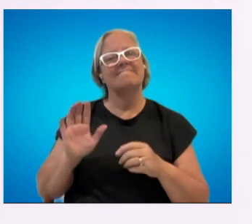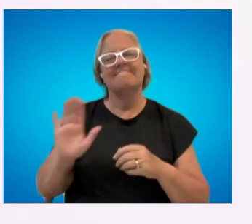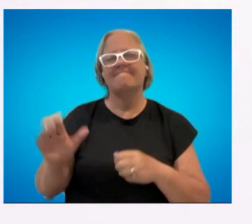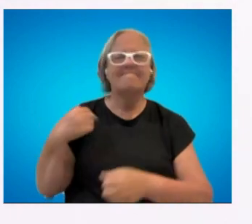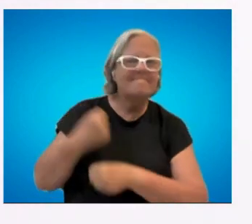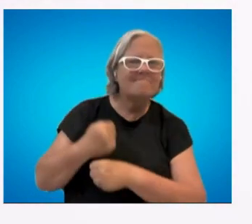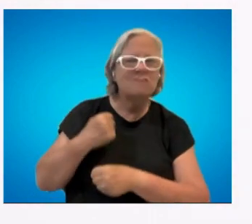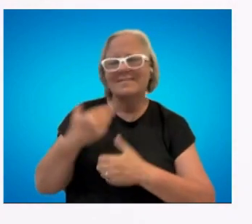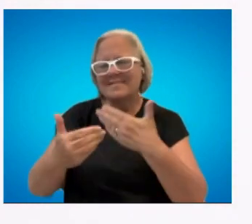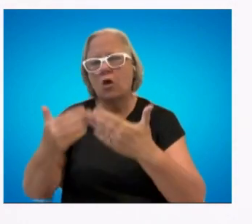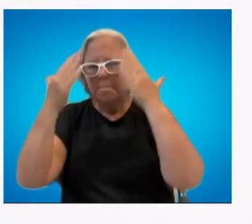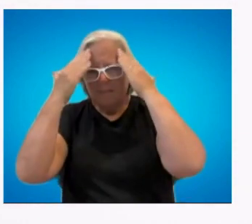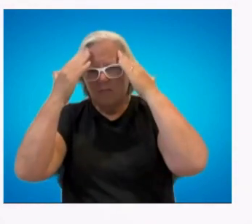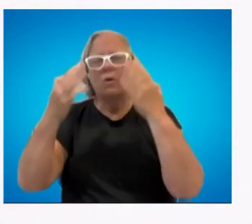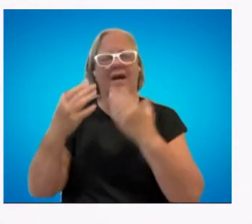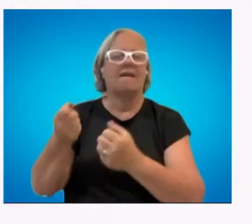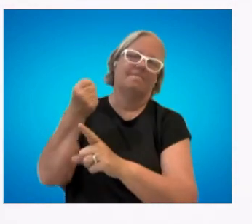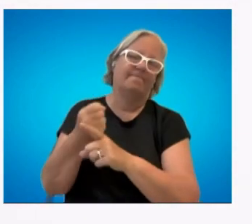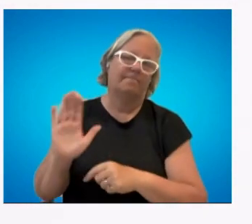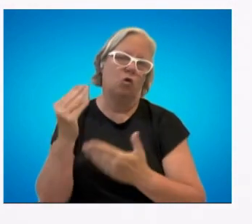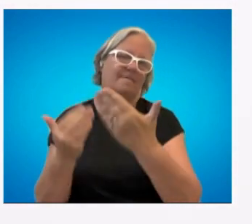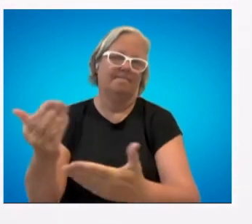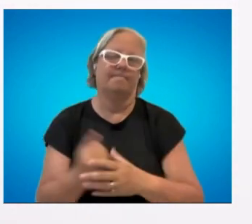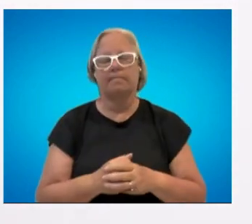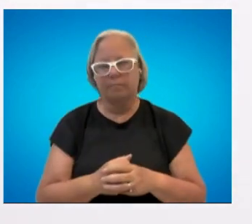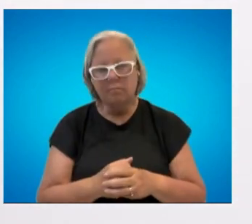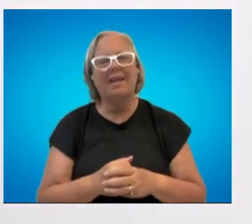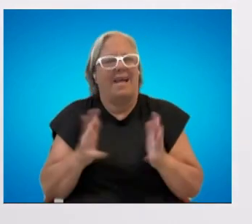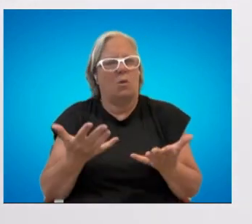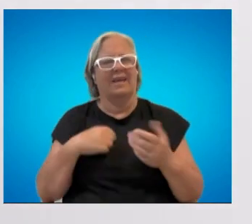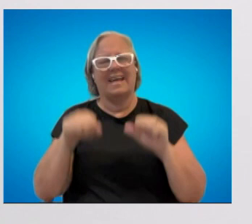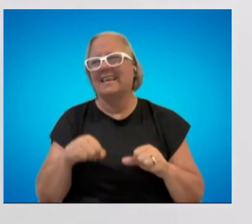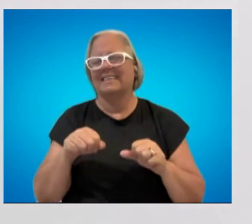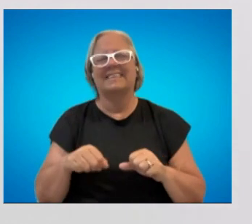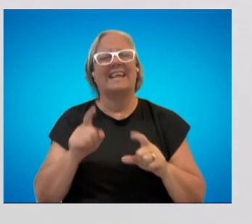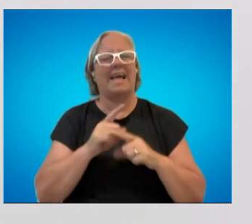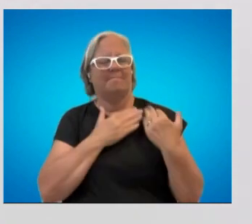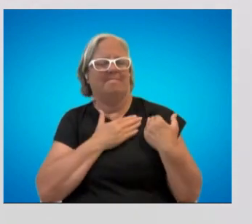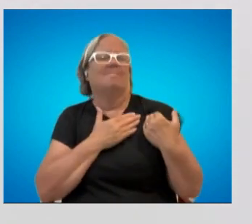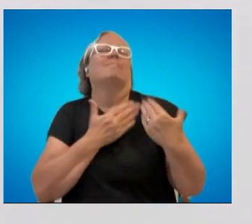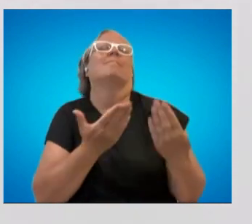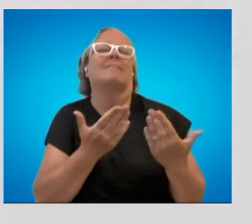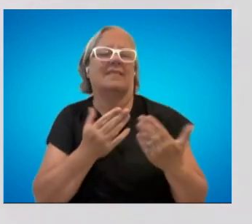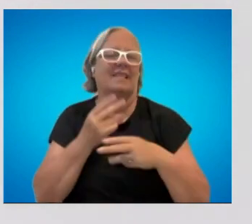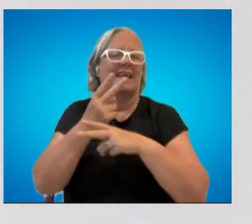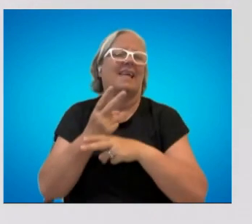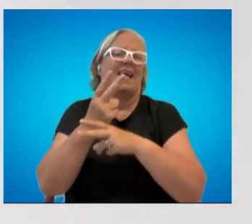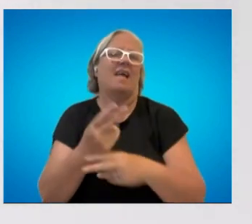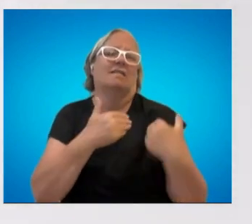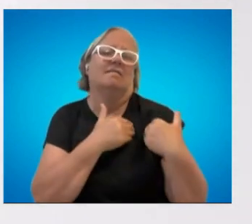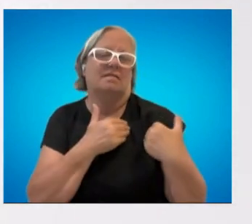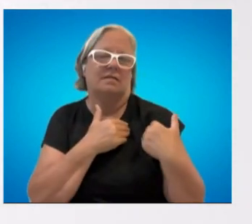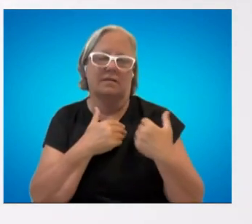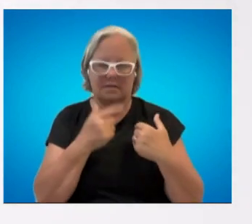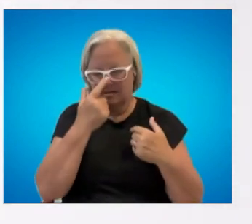What can we do to lift the care load? So, first thing is accessibility of services. This is